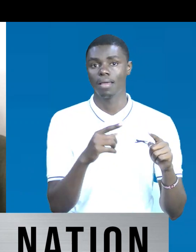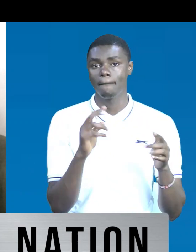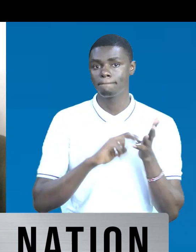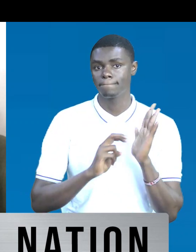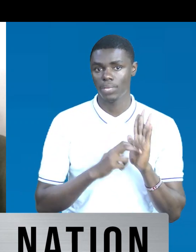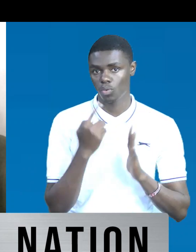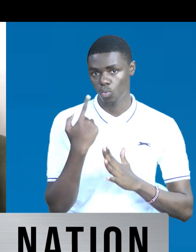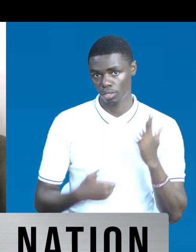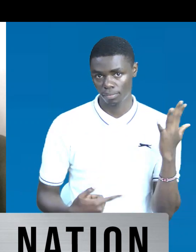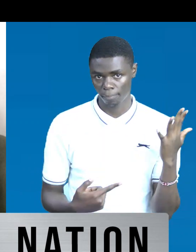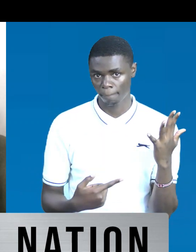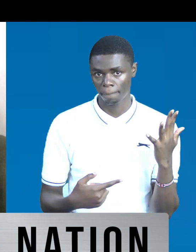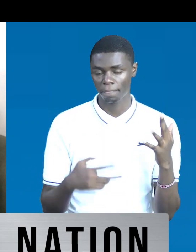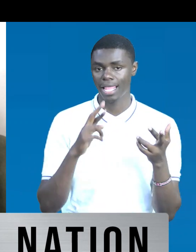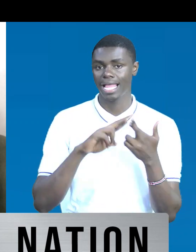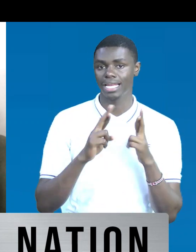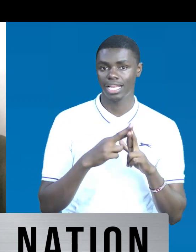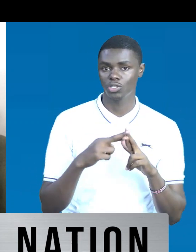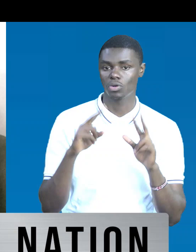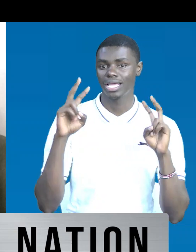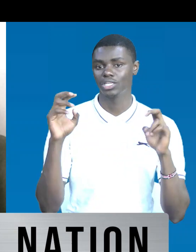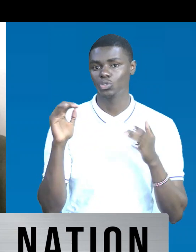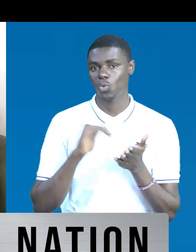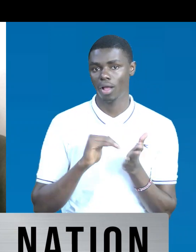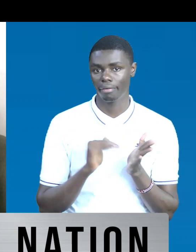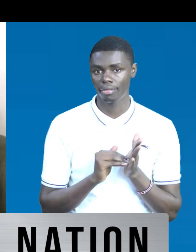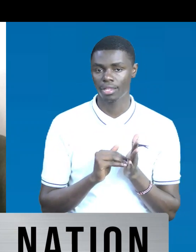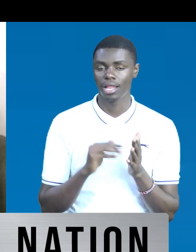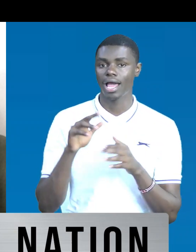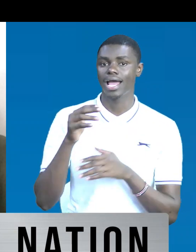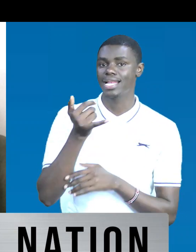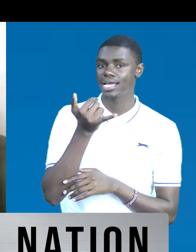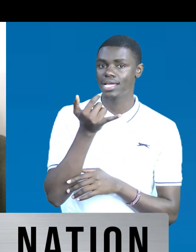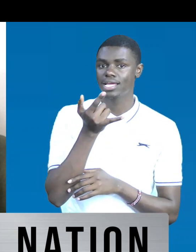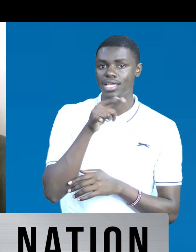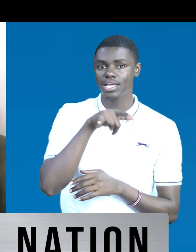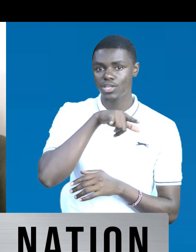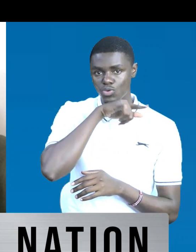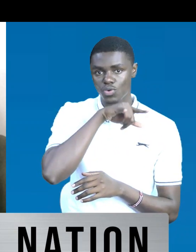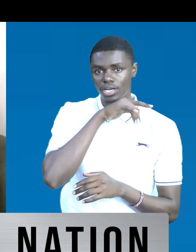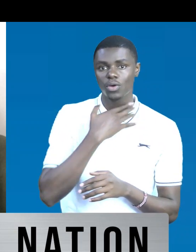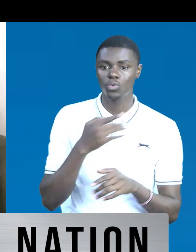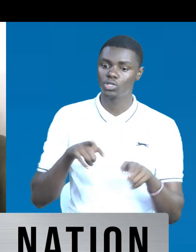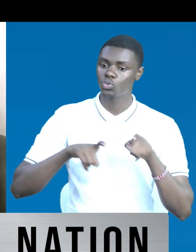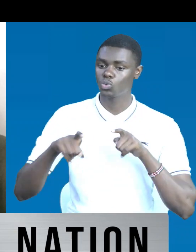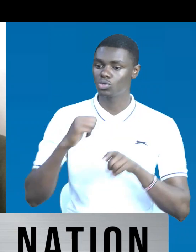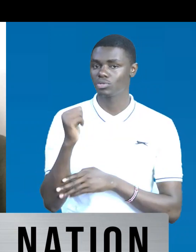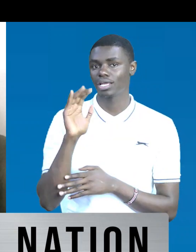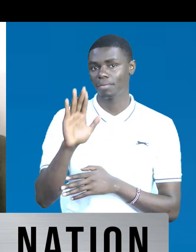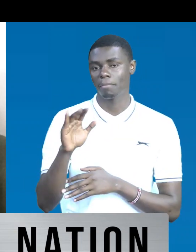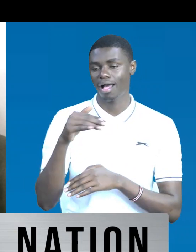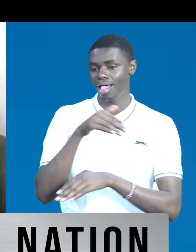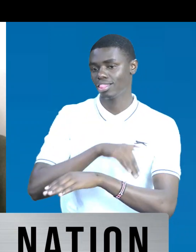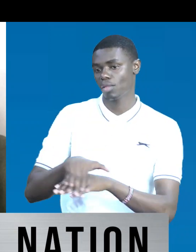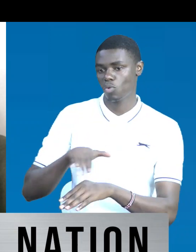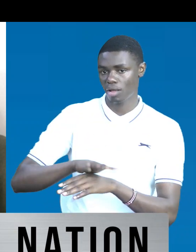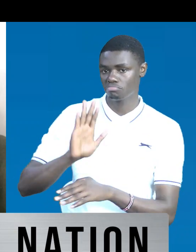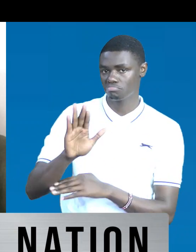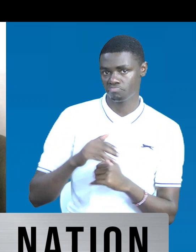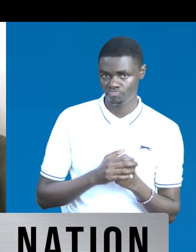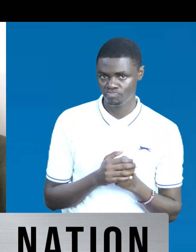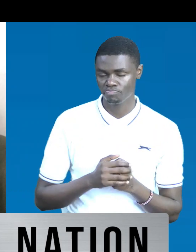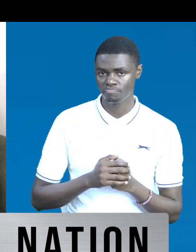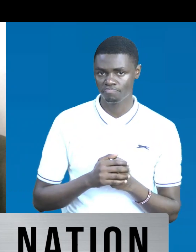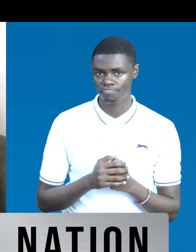means relation issues again, and Uganda also wanting to control their side, the borders.